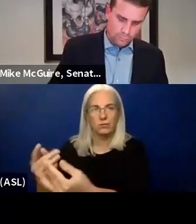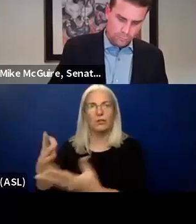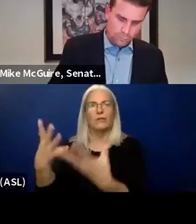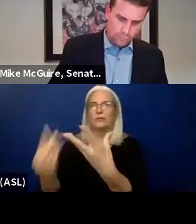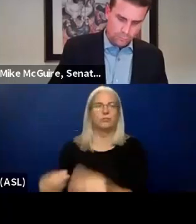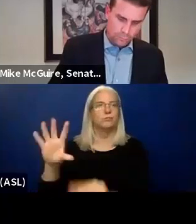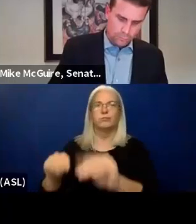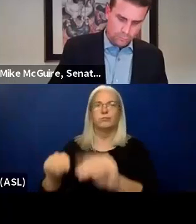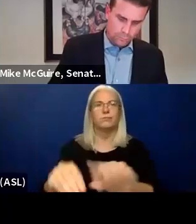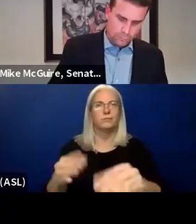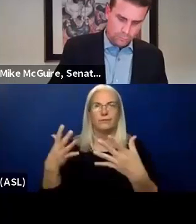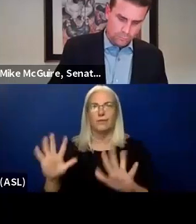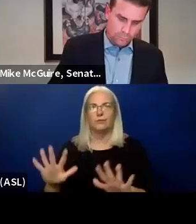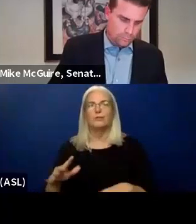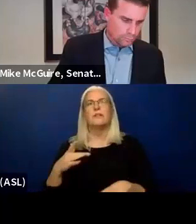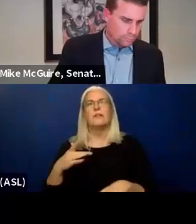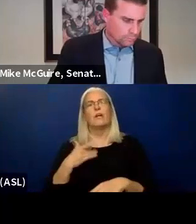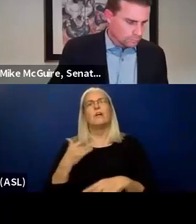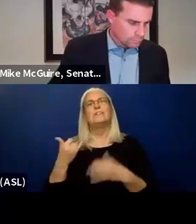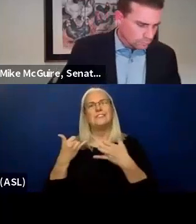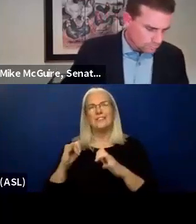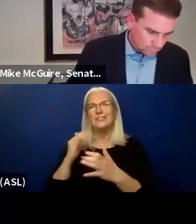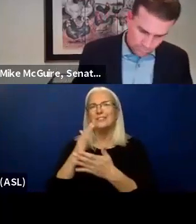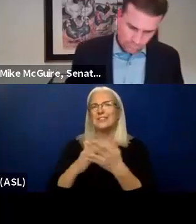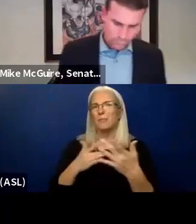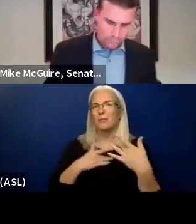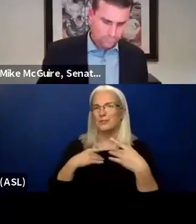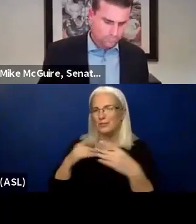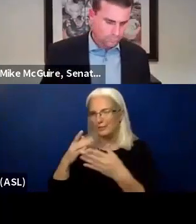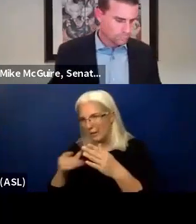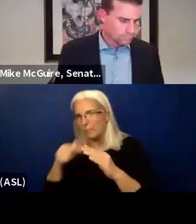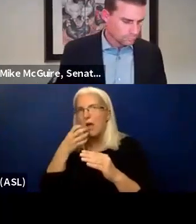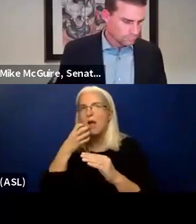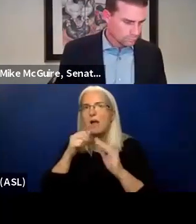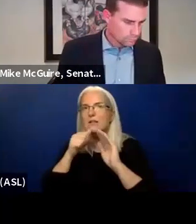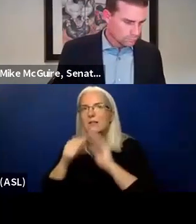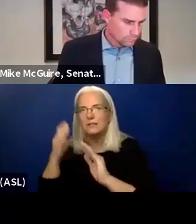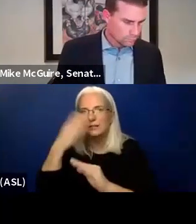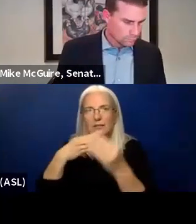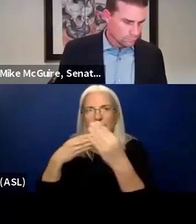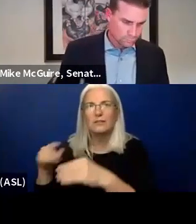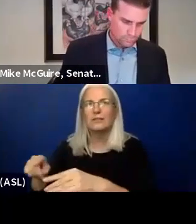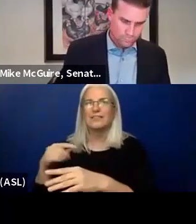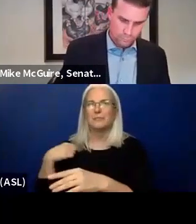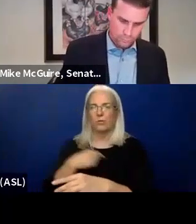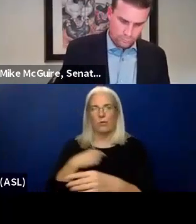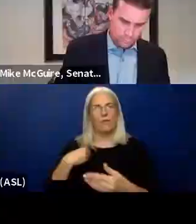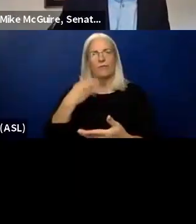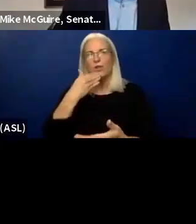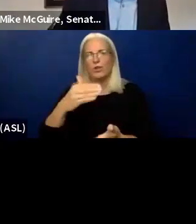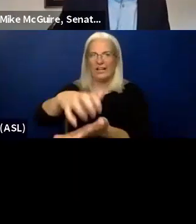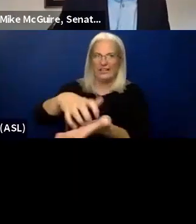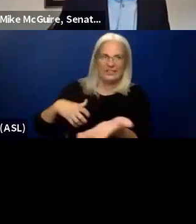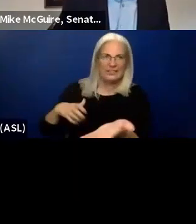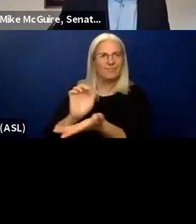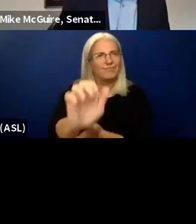heat in that park still, but it looks real good. It's within containment lines, and we feel really, really good about it. So everyone else should